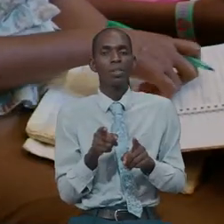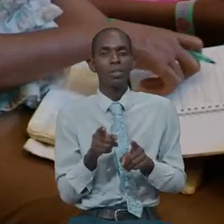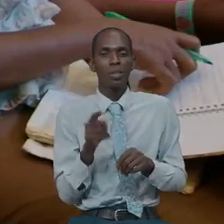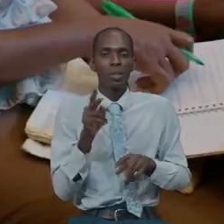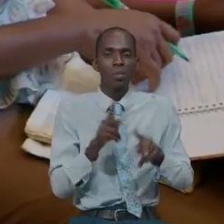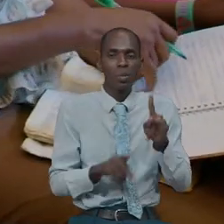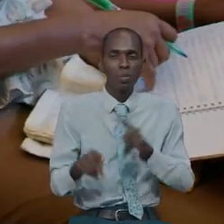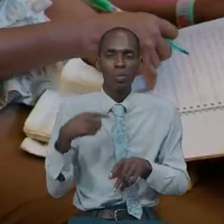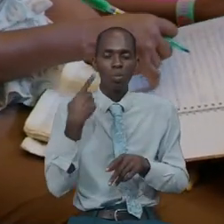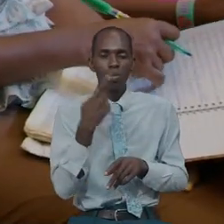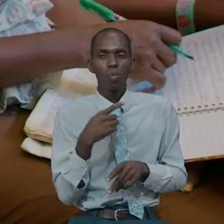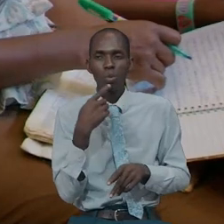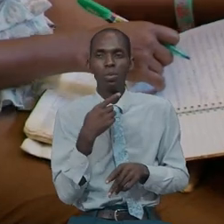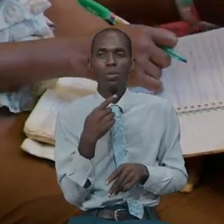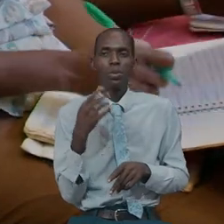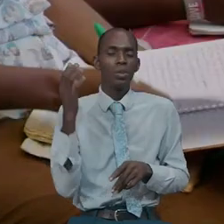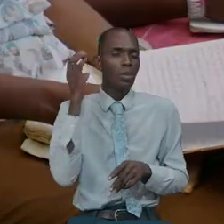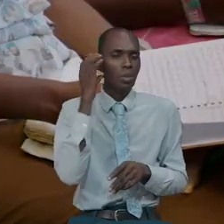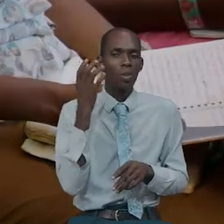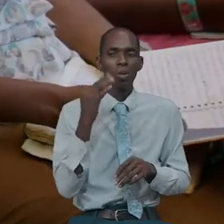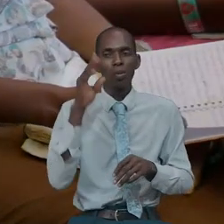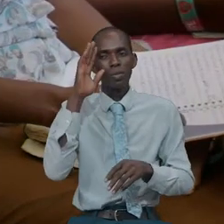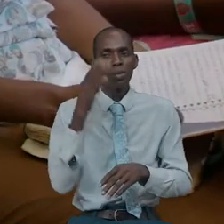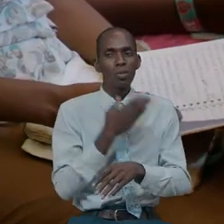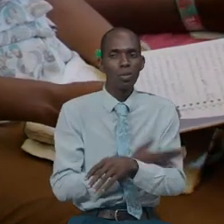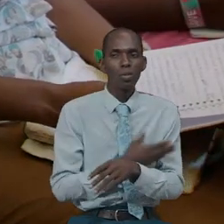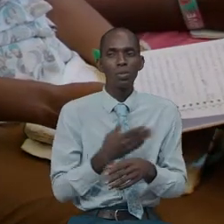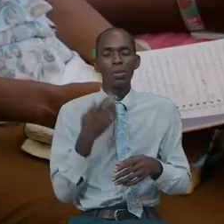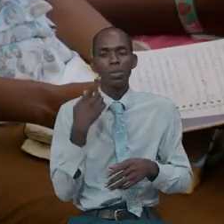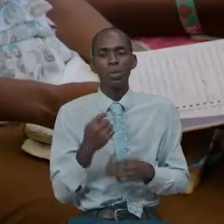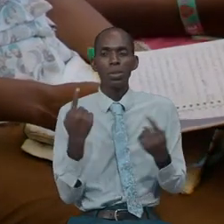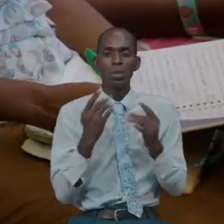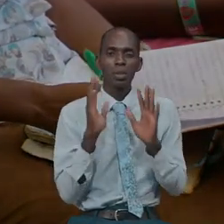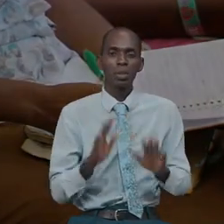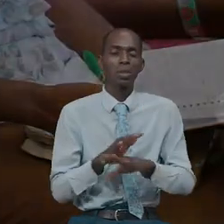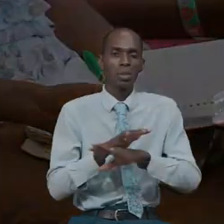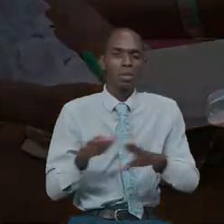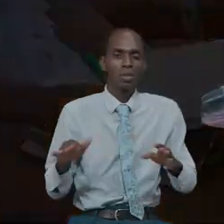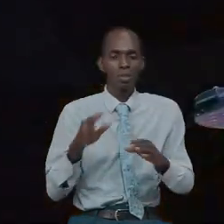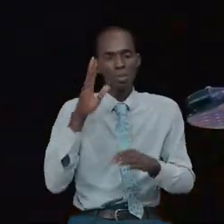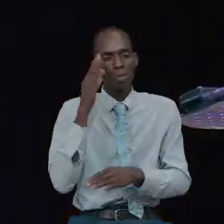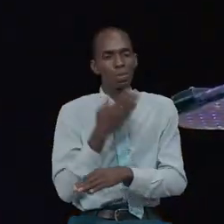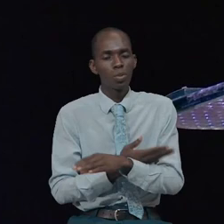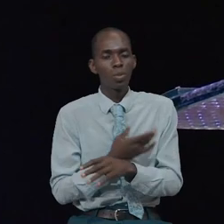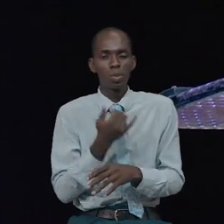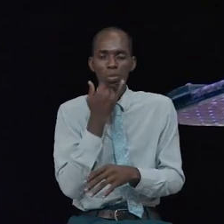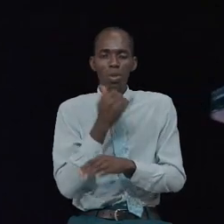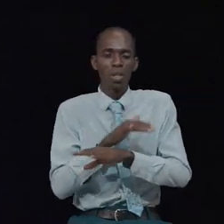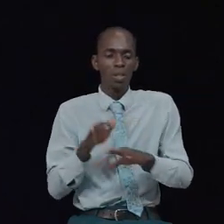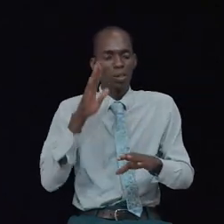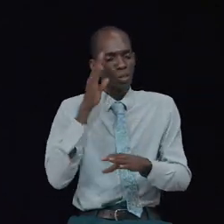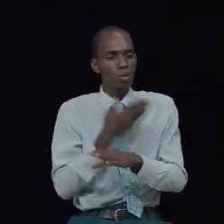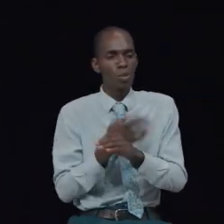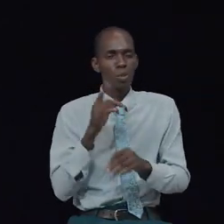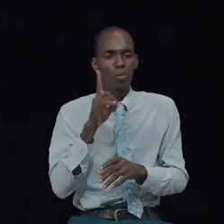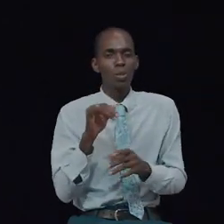the people who hear of the Son, the spotless Son, the sinless Son, the people who hear of the one